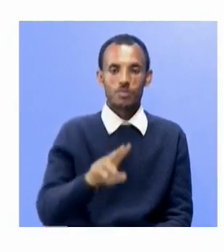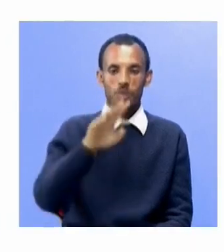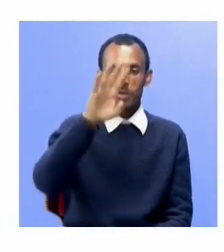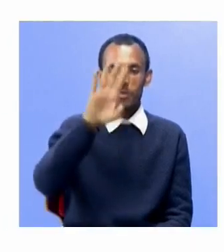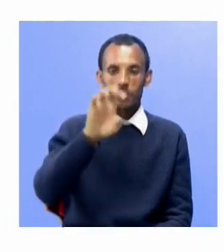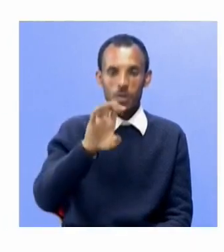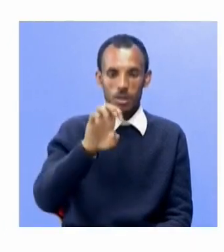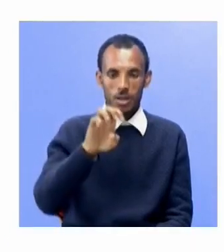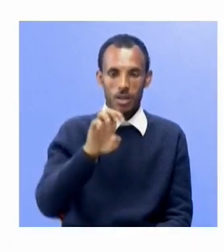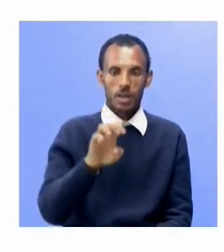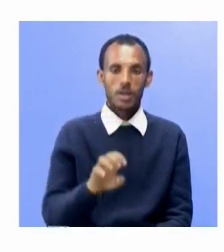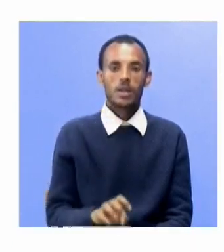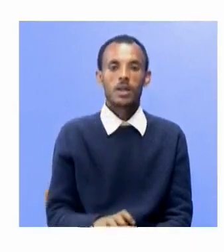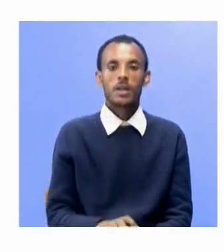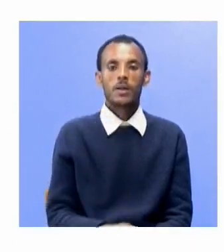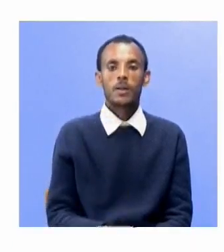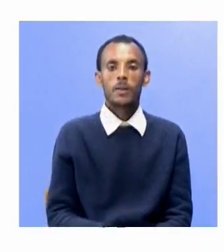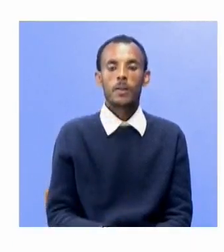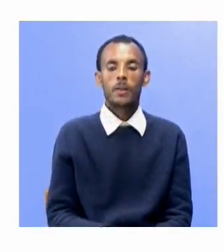40,